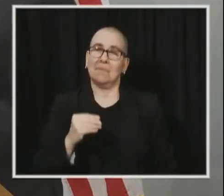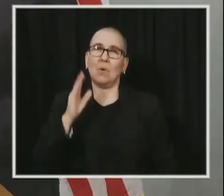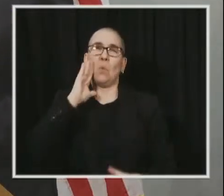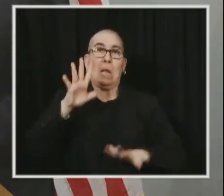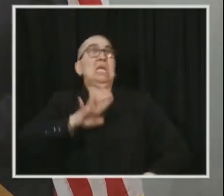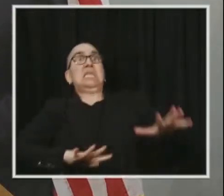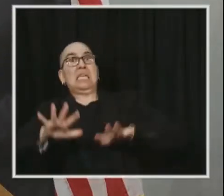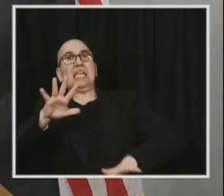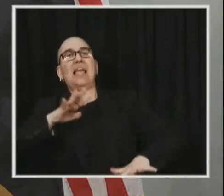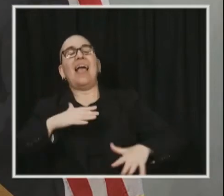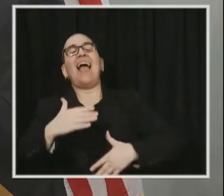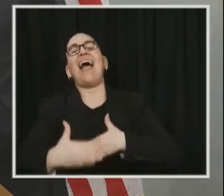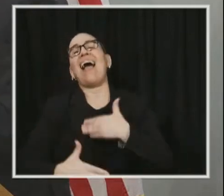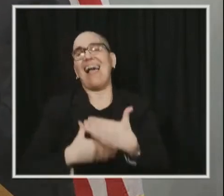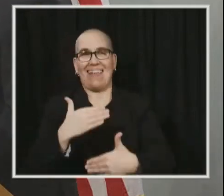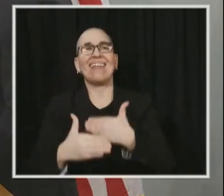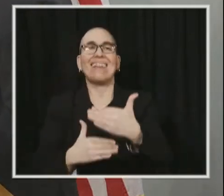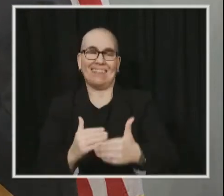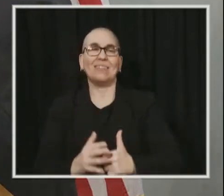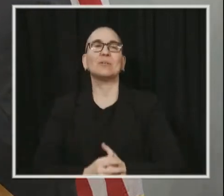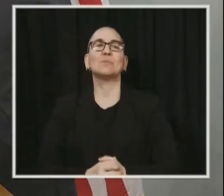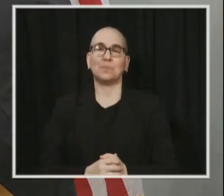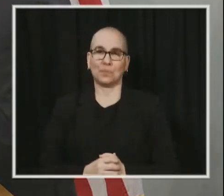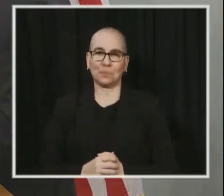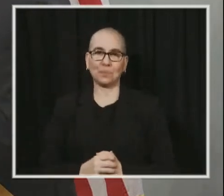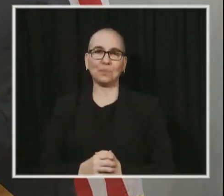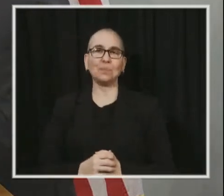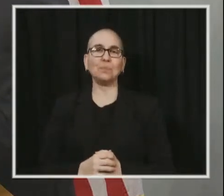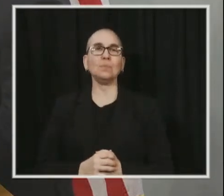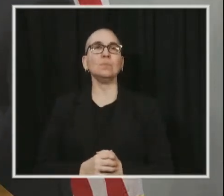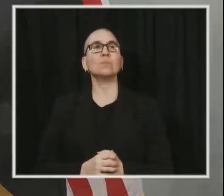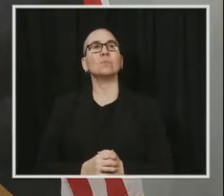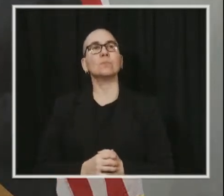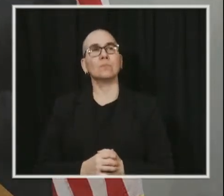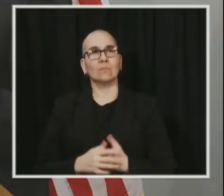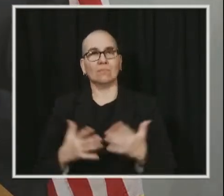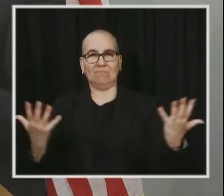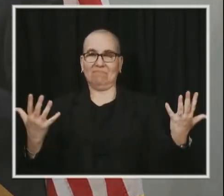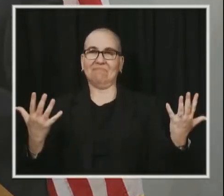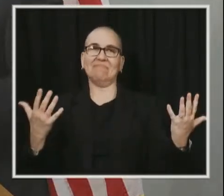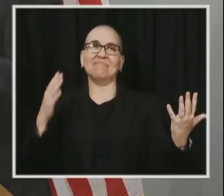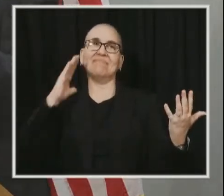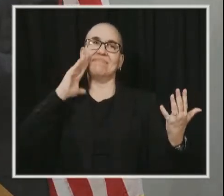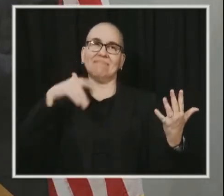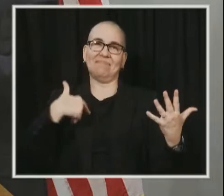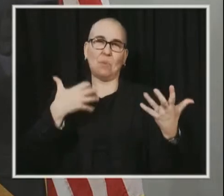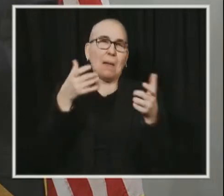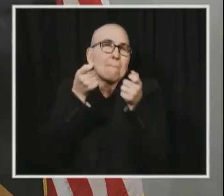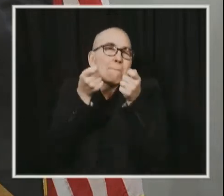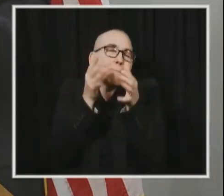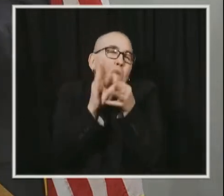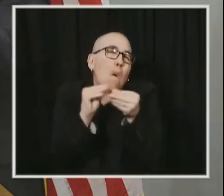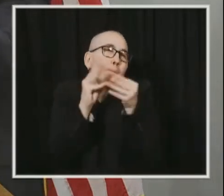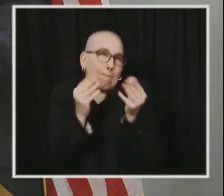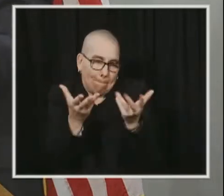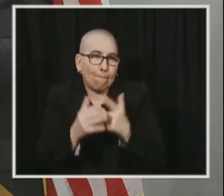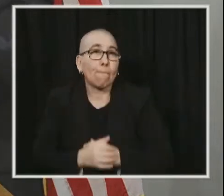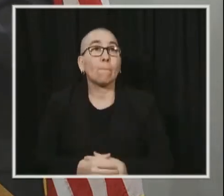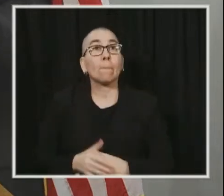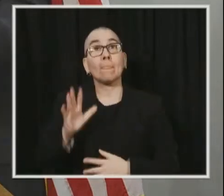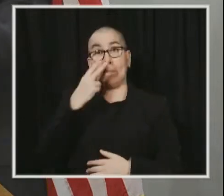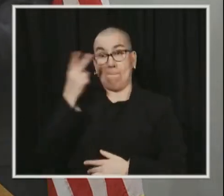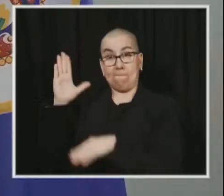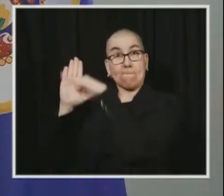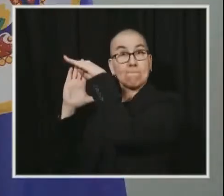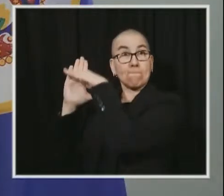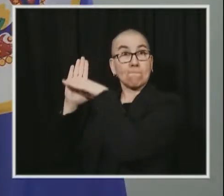it wouldn't be time with me if I didn't have to go through a little bit of it here. Like many of you, we have tried to be as transparent as possible.